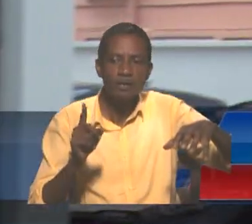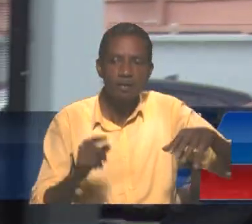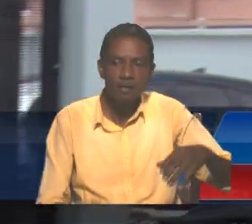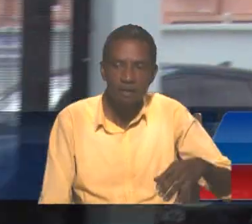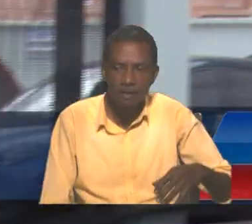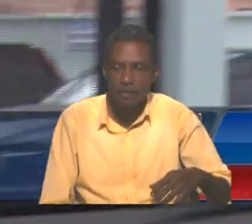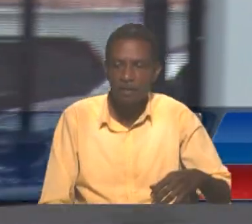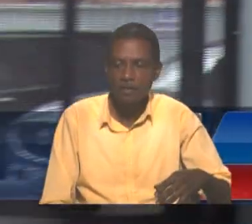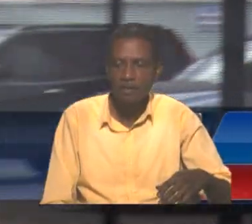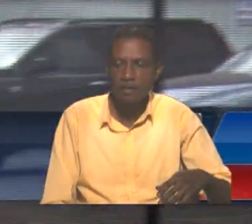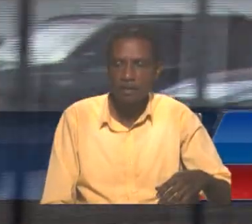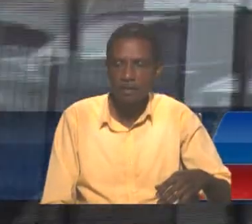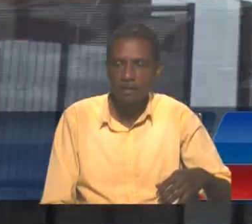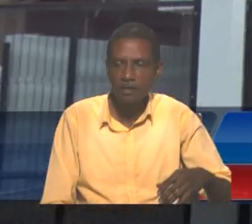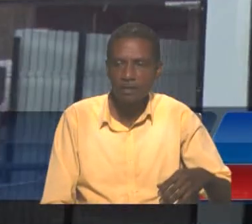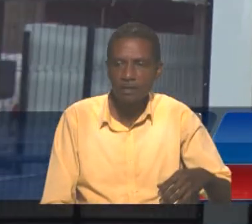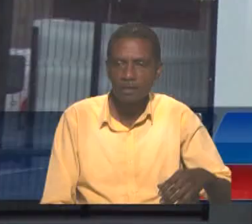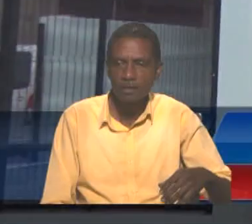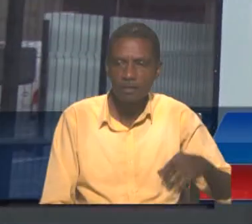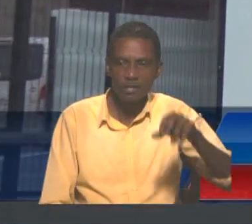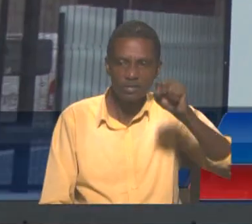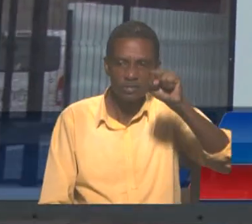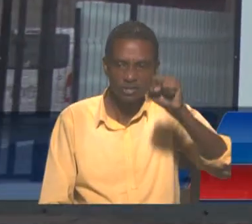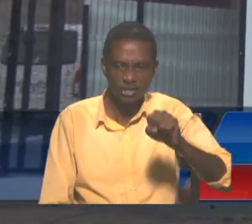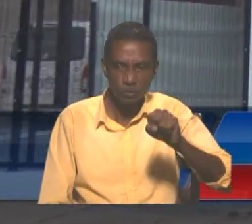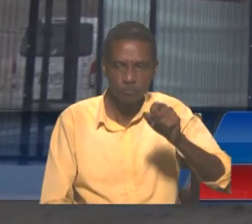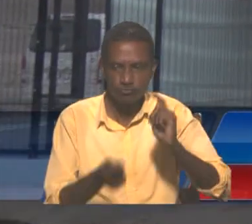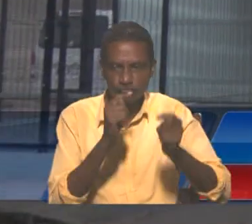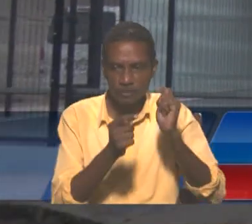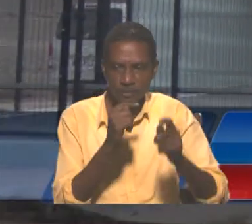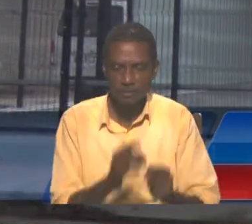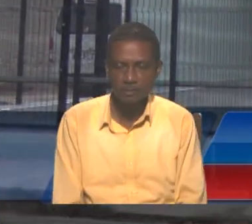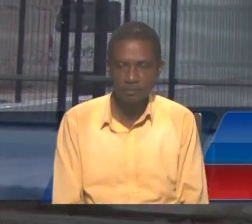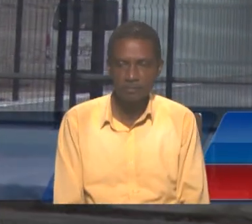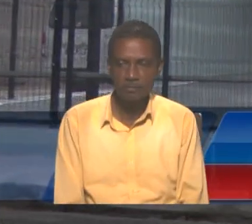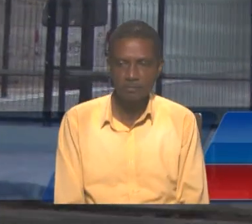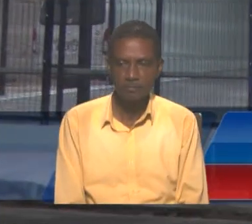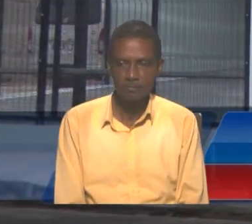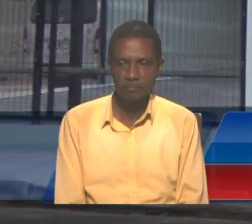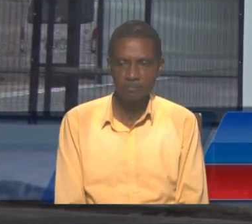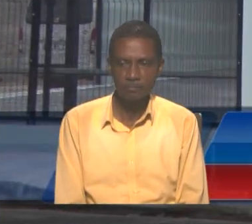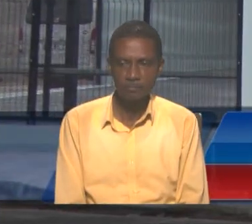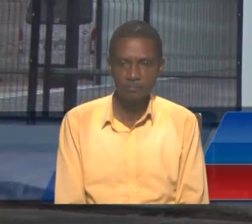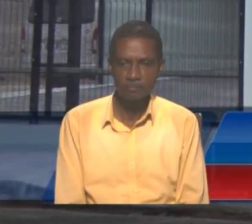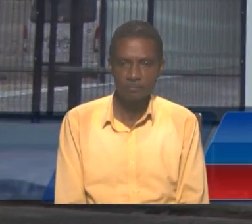Medical Facility Limited in South Trinidad. Terry Ann Brown Campbell, TTT News.